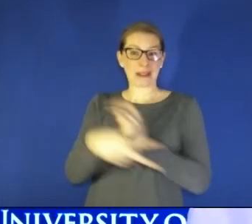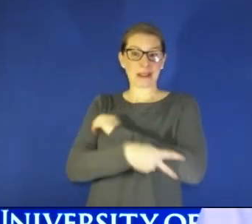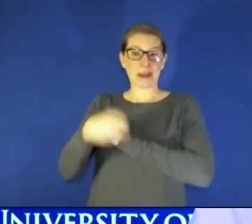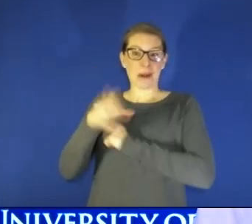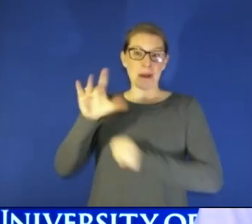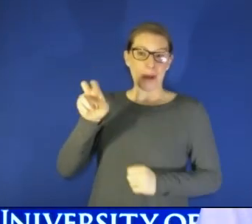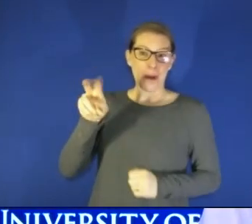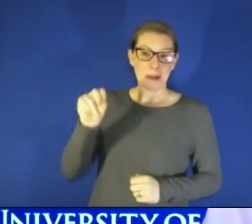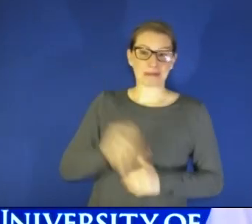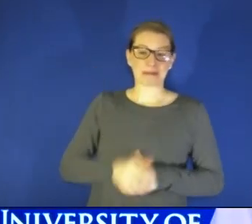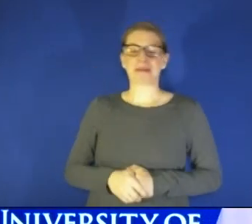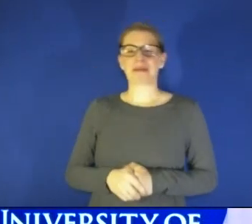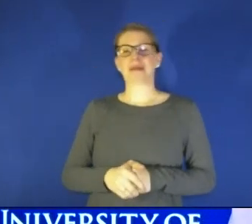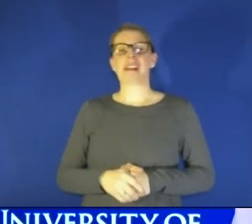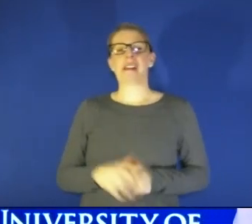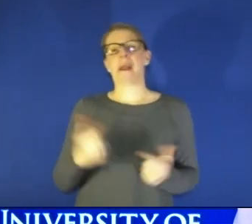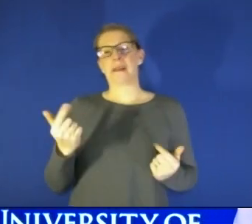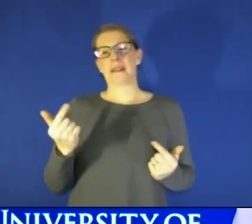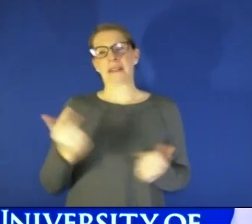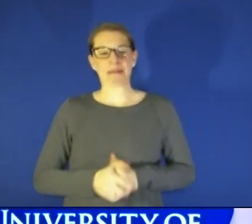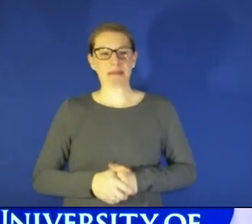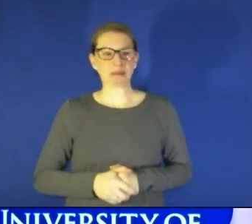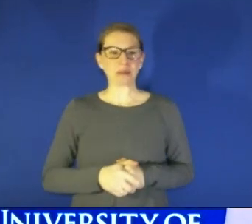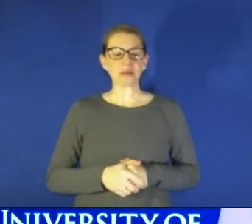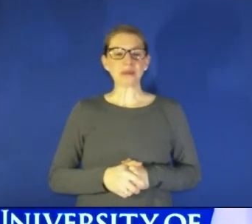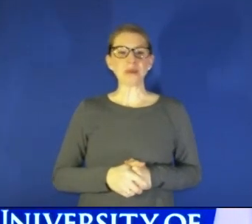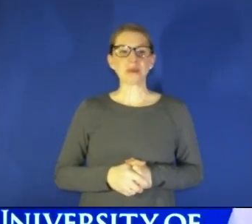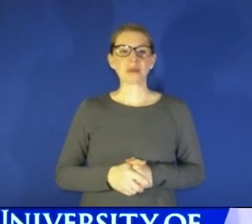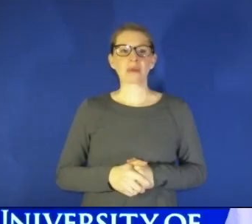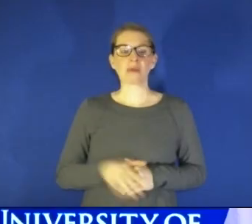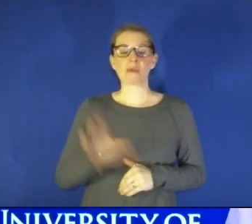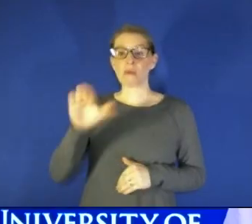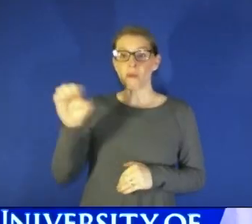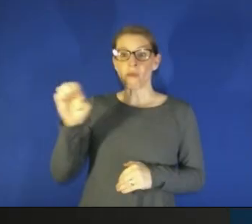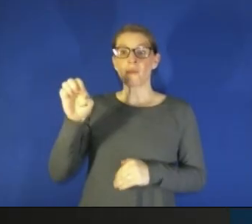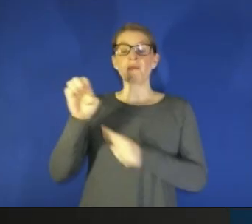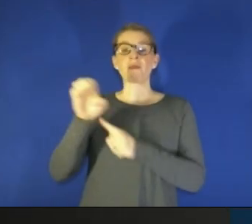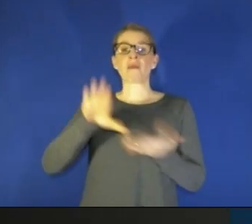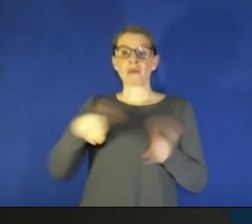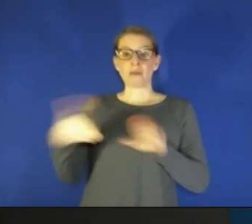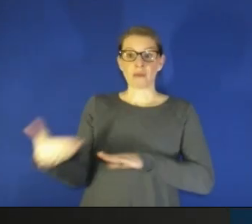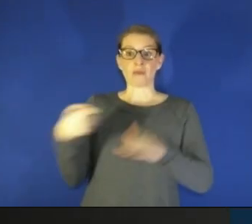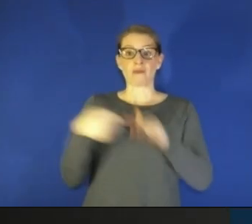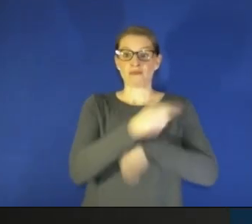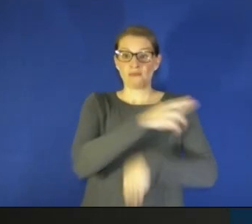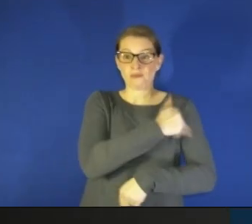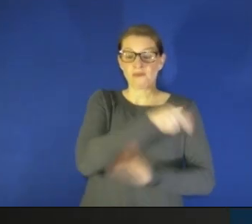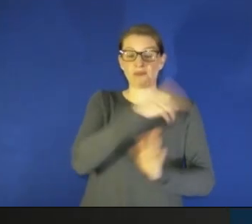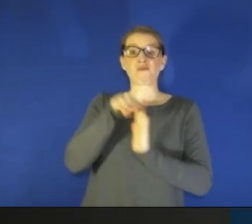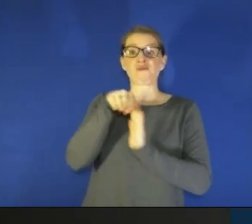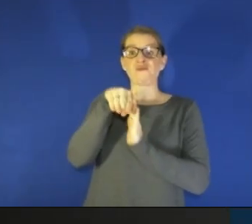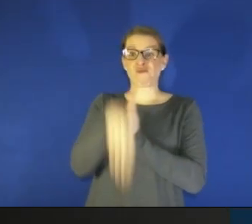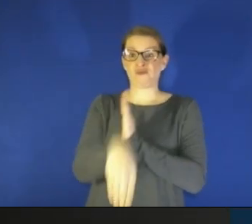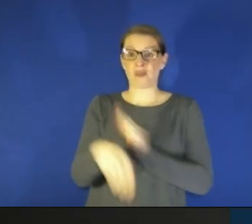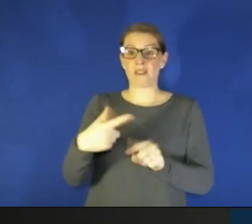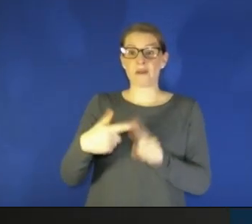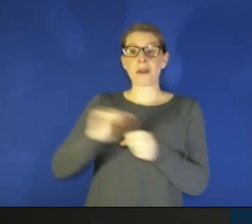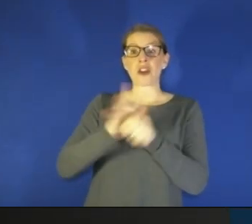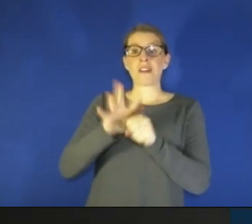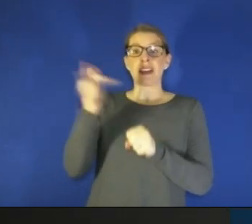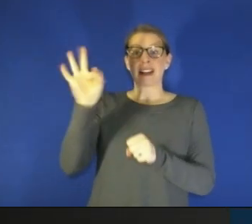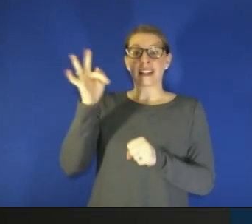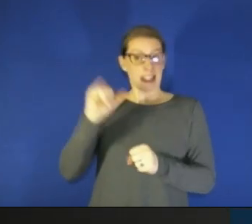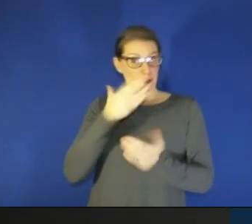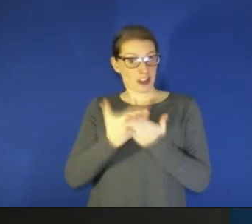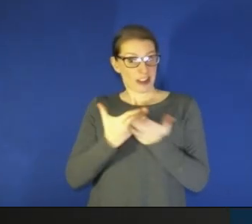seeing downtrends of cases, hospitalizations, and deaths all across the country from COVID-19, so that's a good thing. Currently